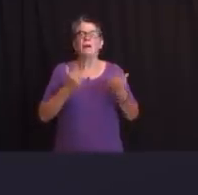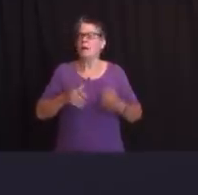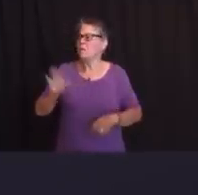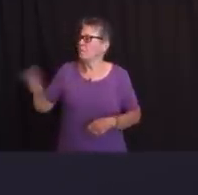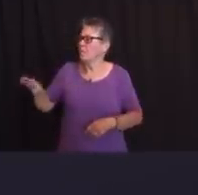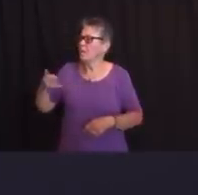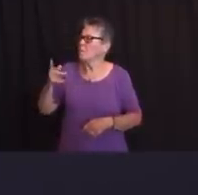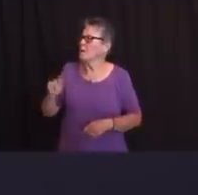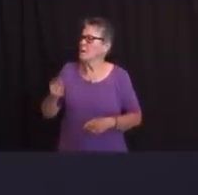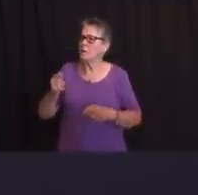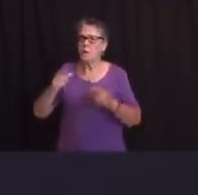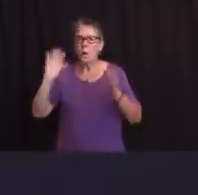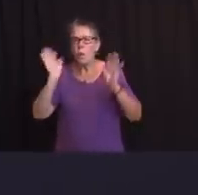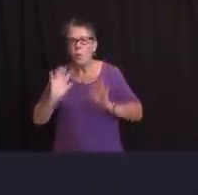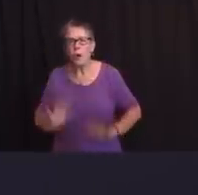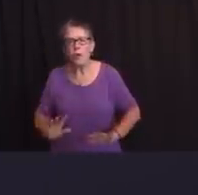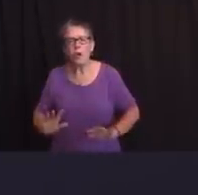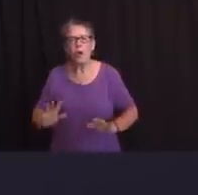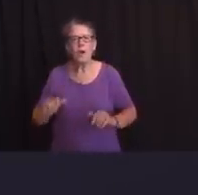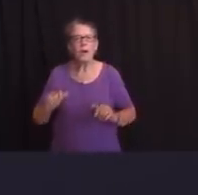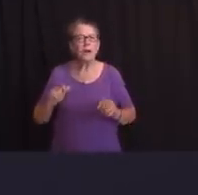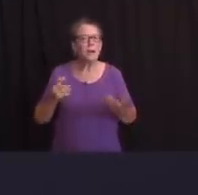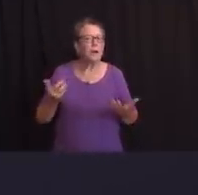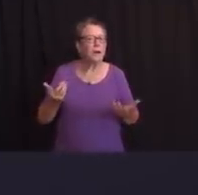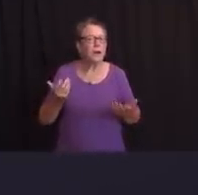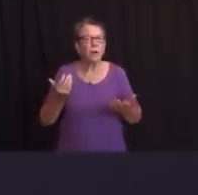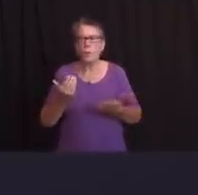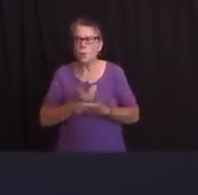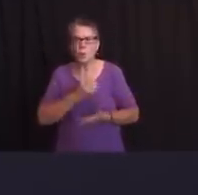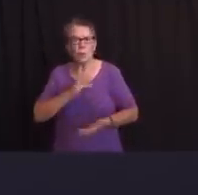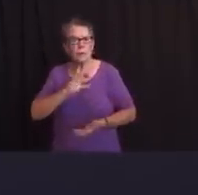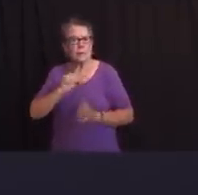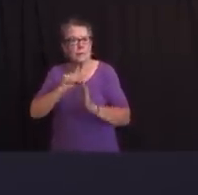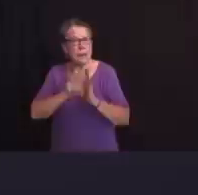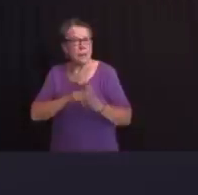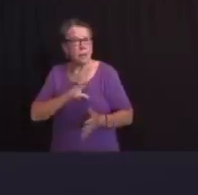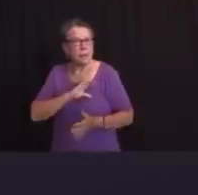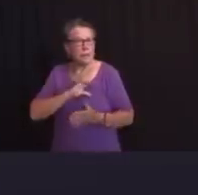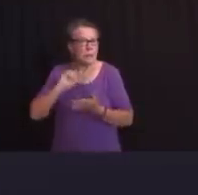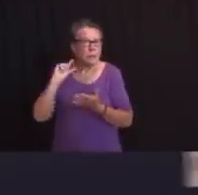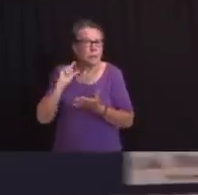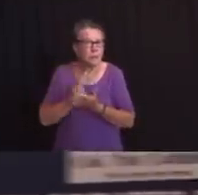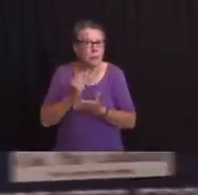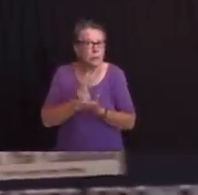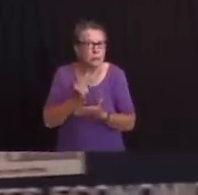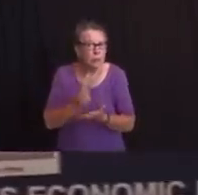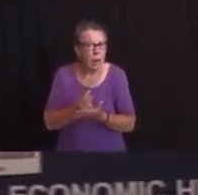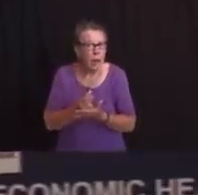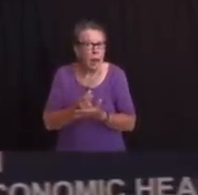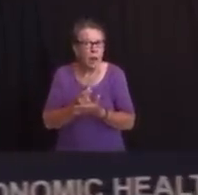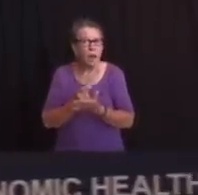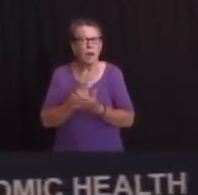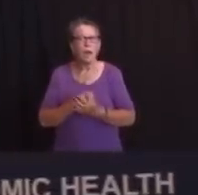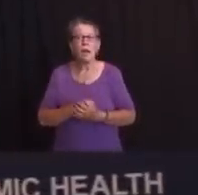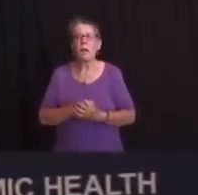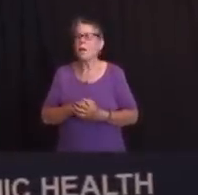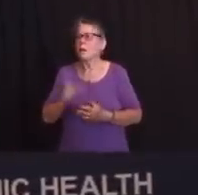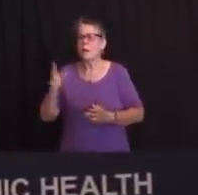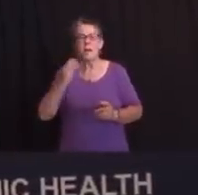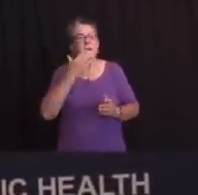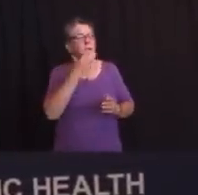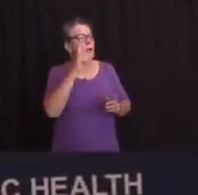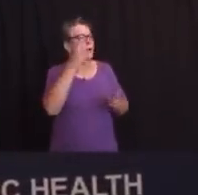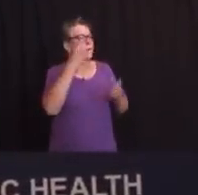class. God bless Lieutenant Razoukas. What else do you have? Great to have you. Thank you, Governor. Good afternoon. With regard to